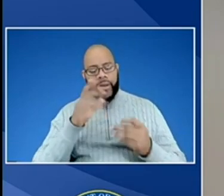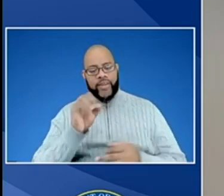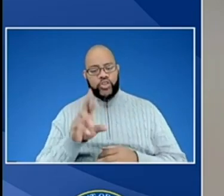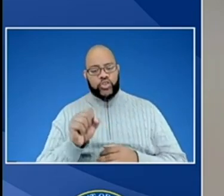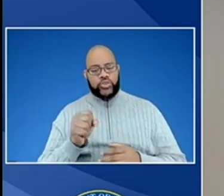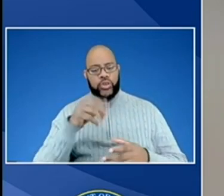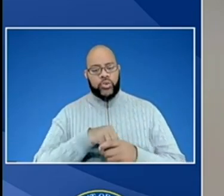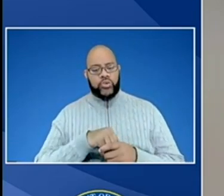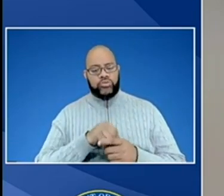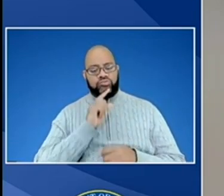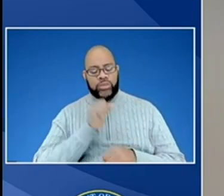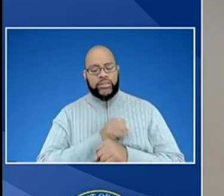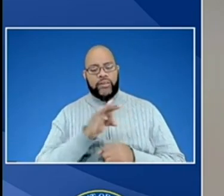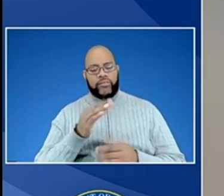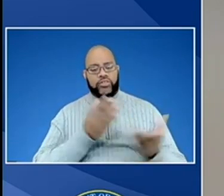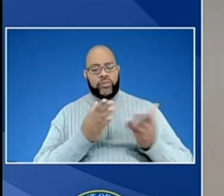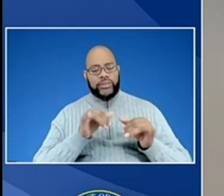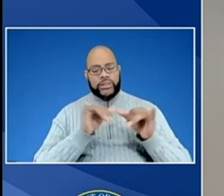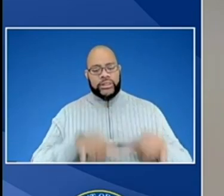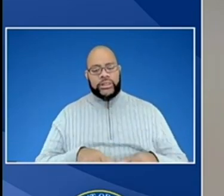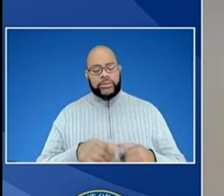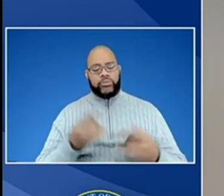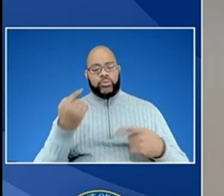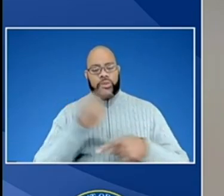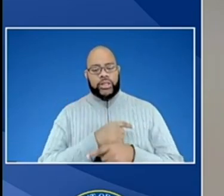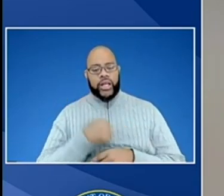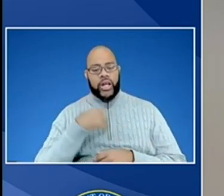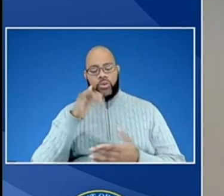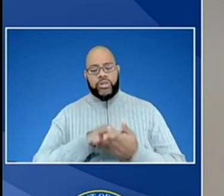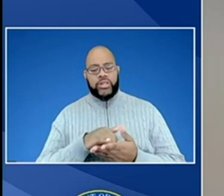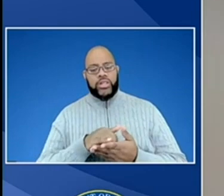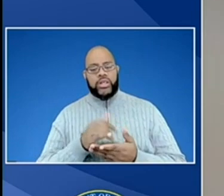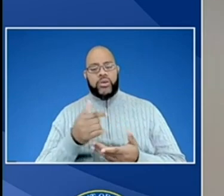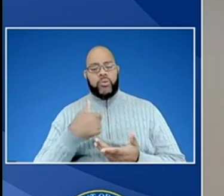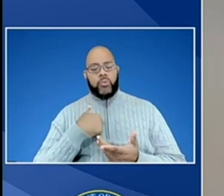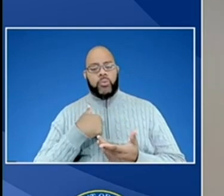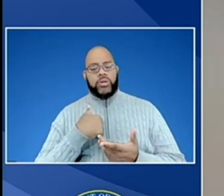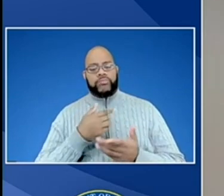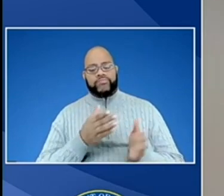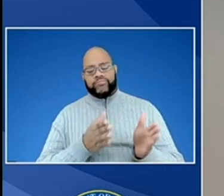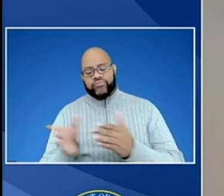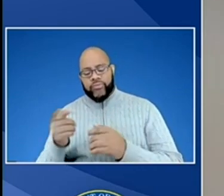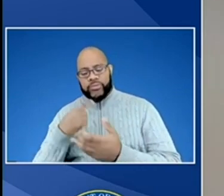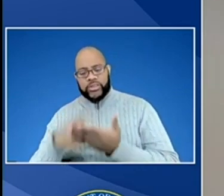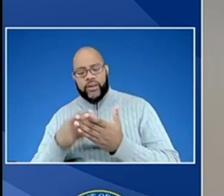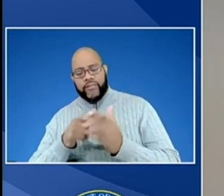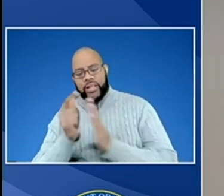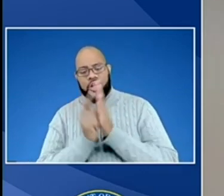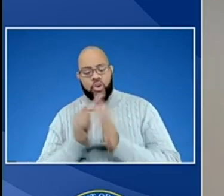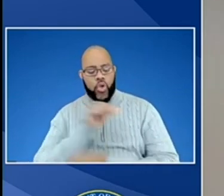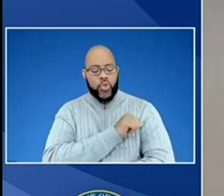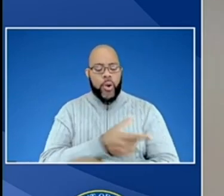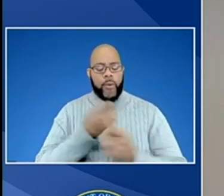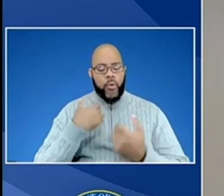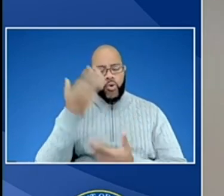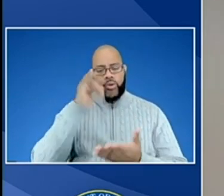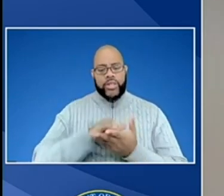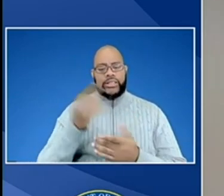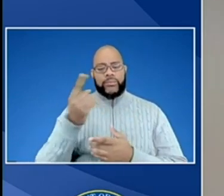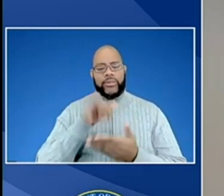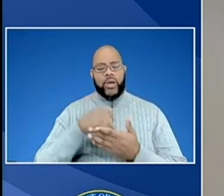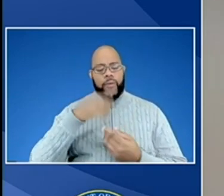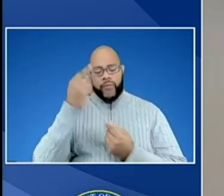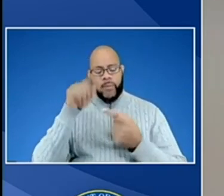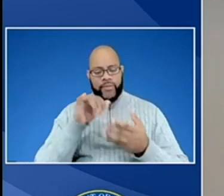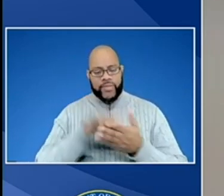the reality of the servicing system to date. I know that we're sort of veering away from discussion of the legal authority, but I do want to note this is something that we have thought